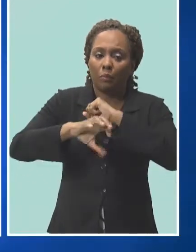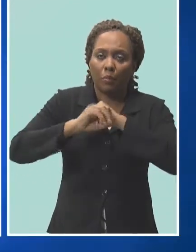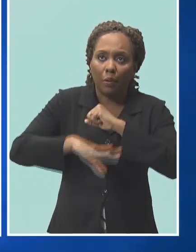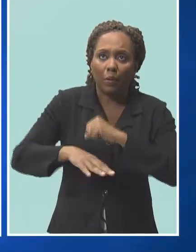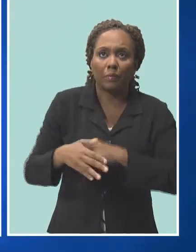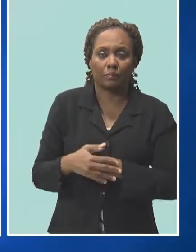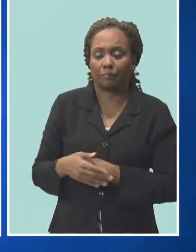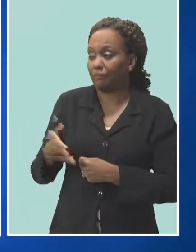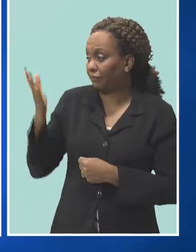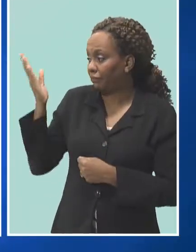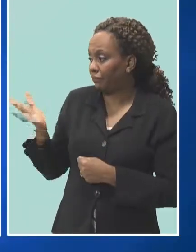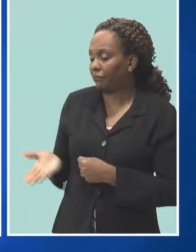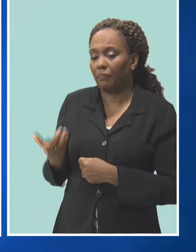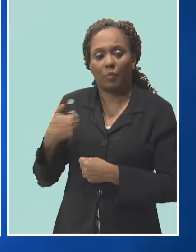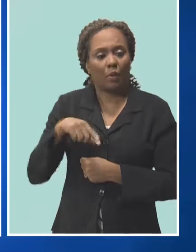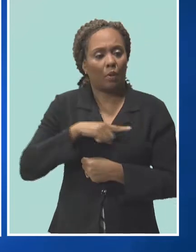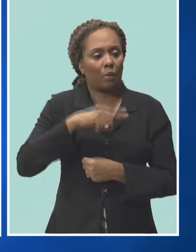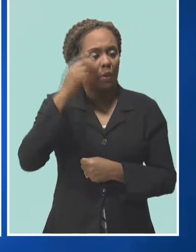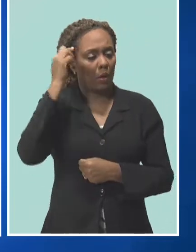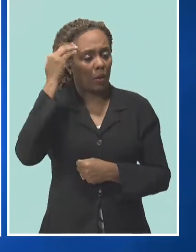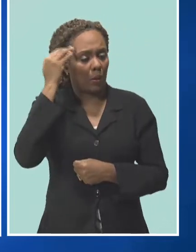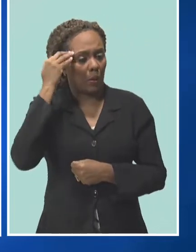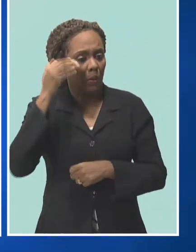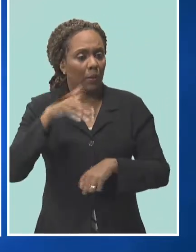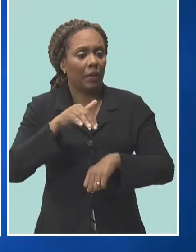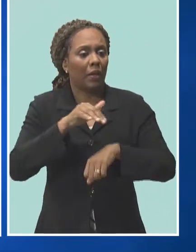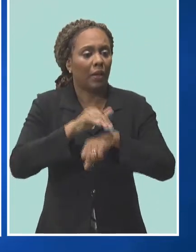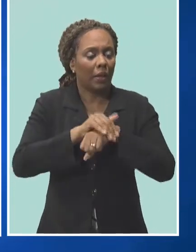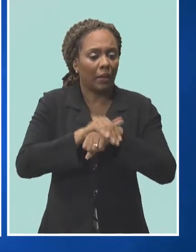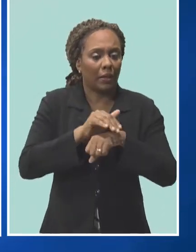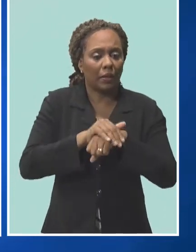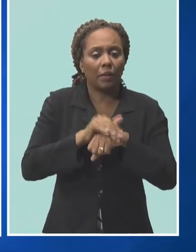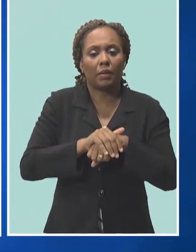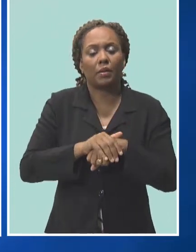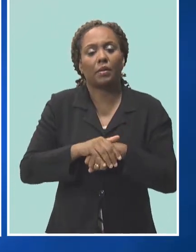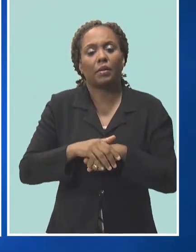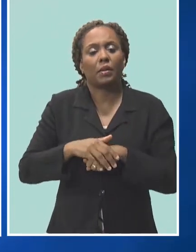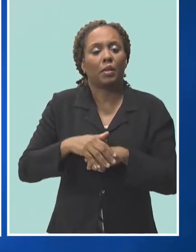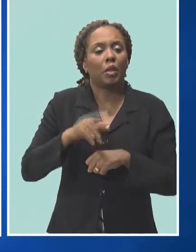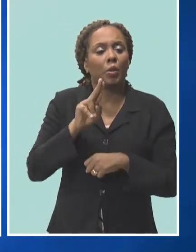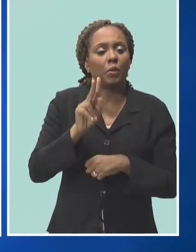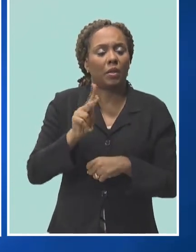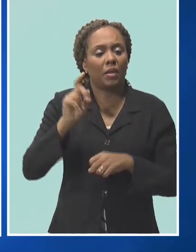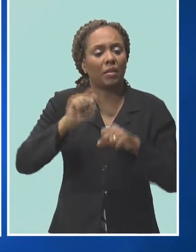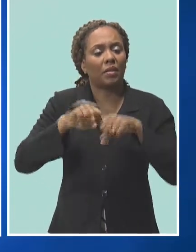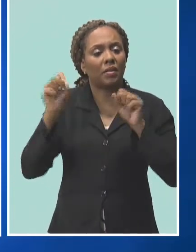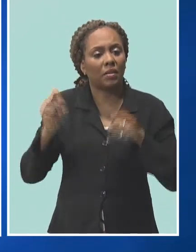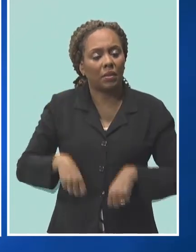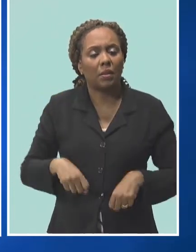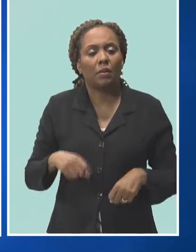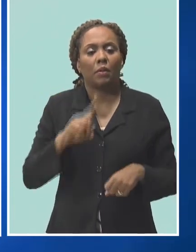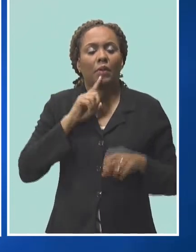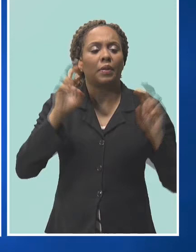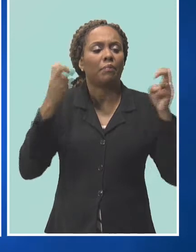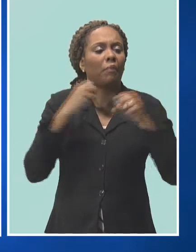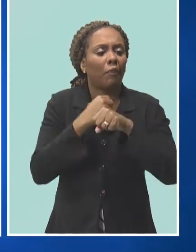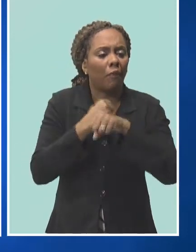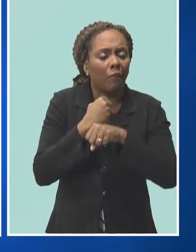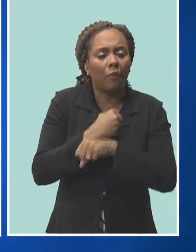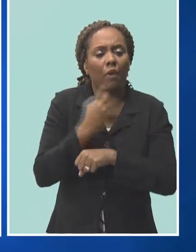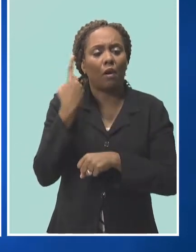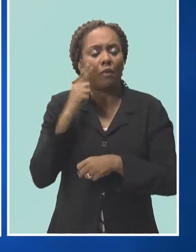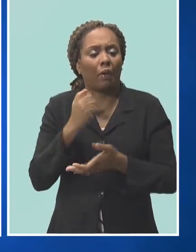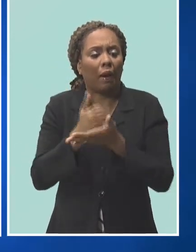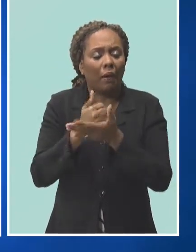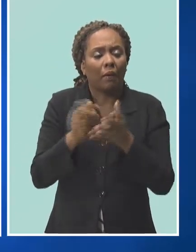means of recognizing their contribution to the healthcare situation in the UK, and as they fought for those lives of